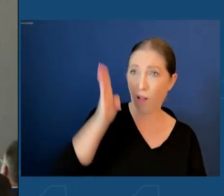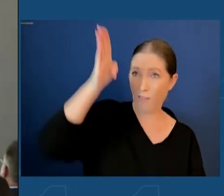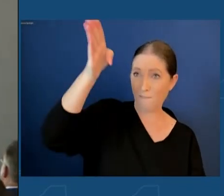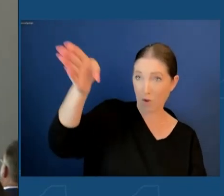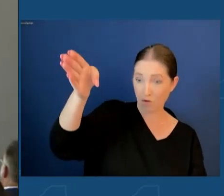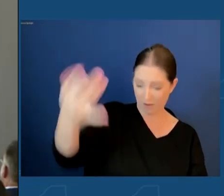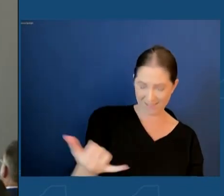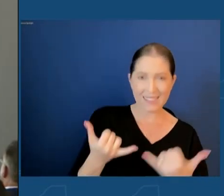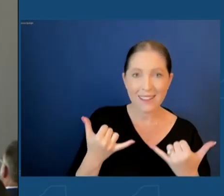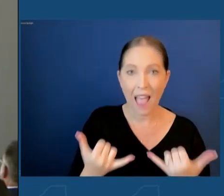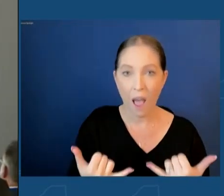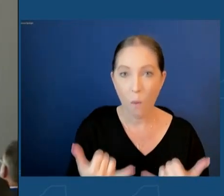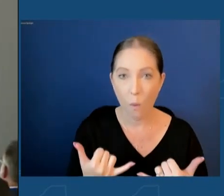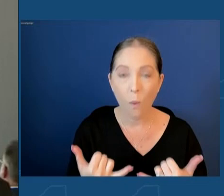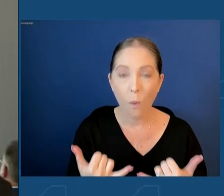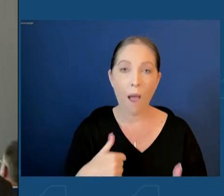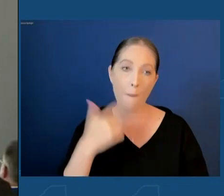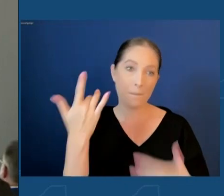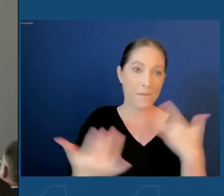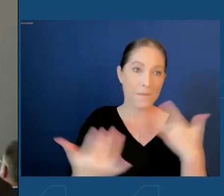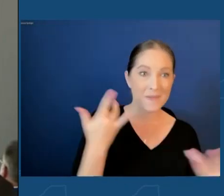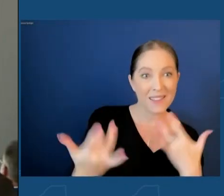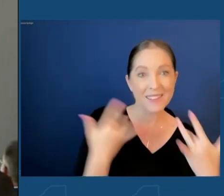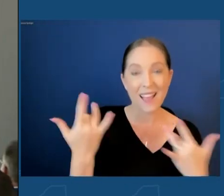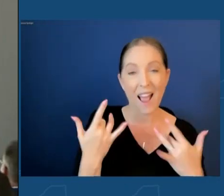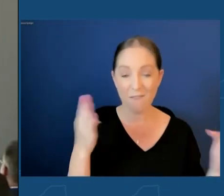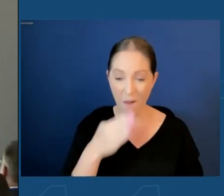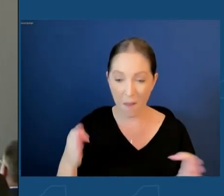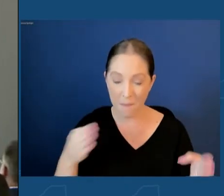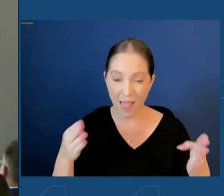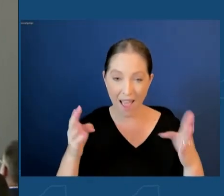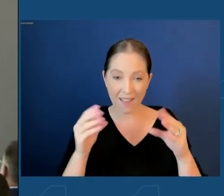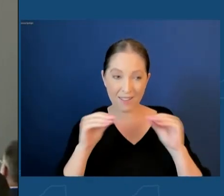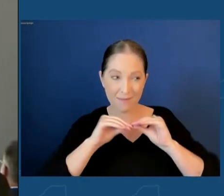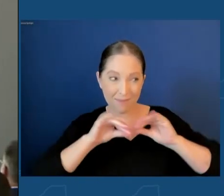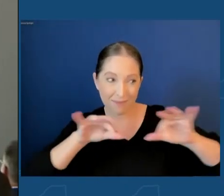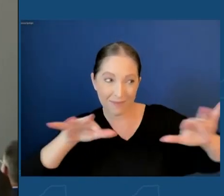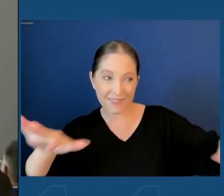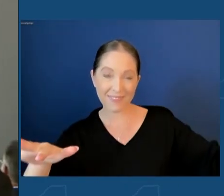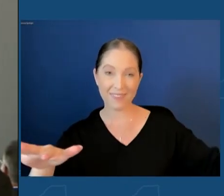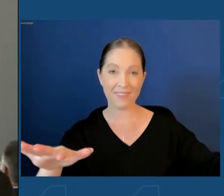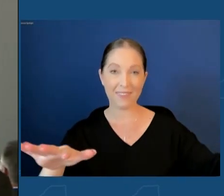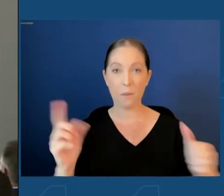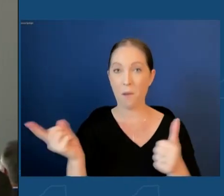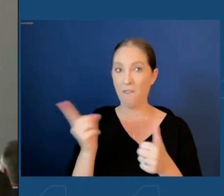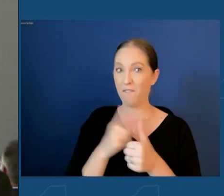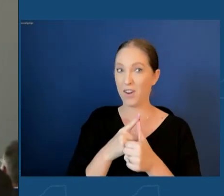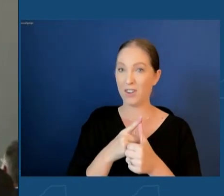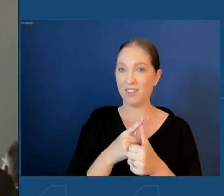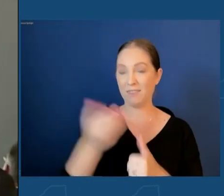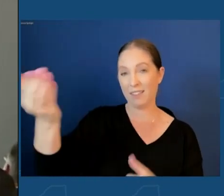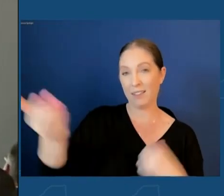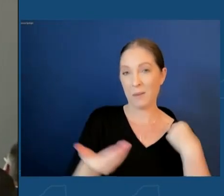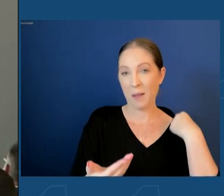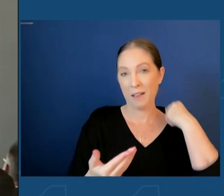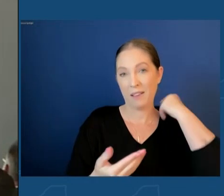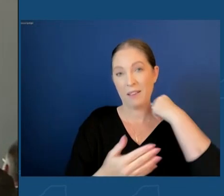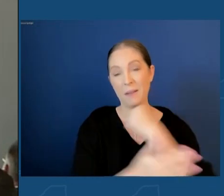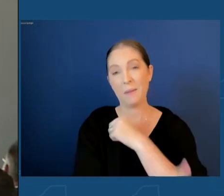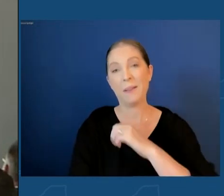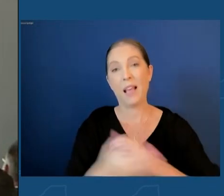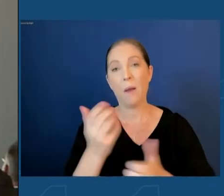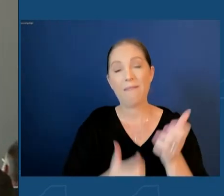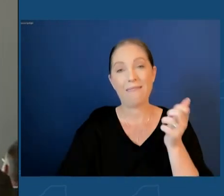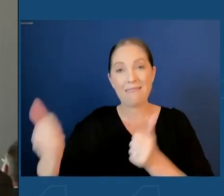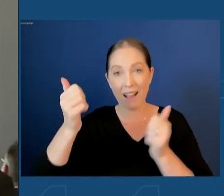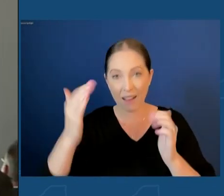real excited about unveiling the plans with the support of everyone in this room. But let me first bring up our great county executive who's been working